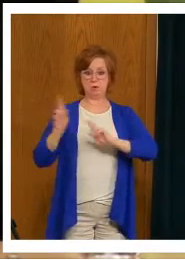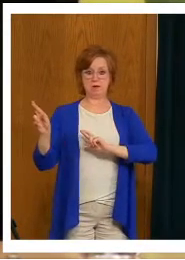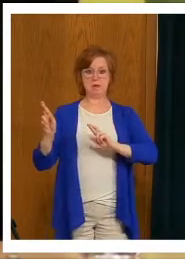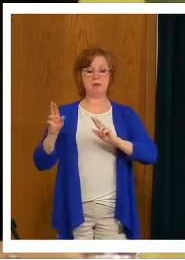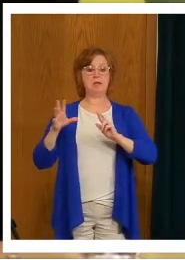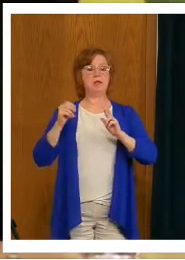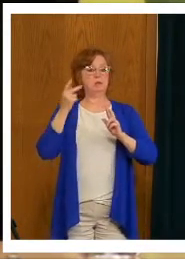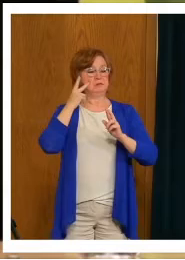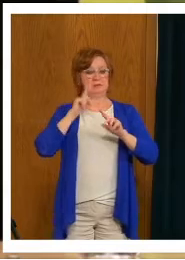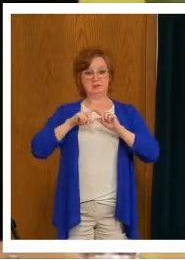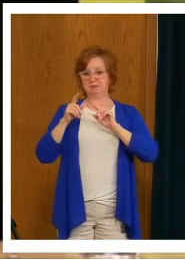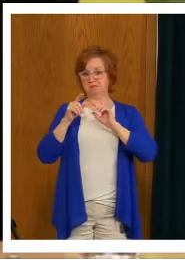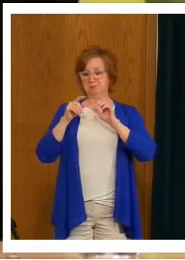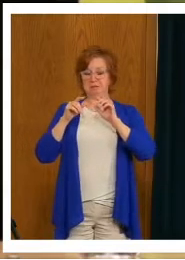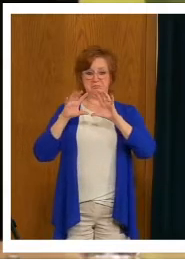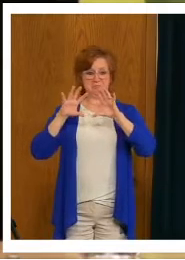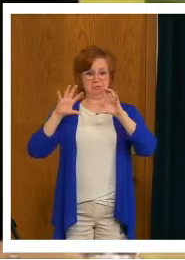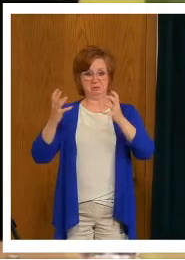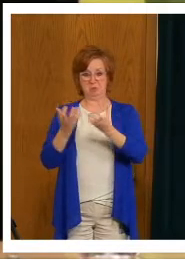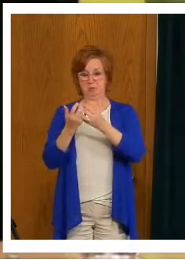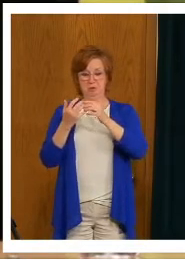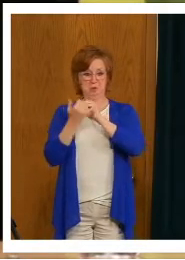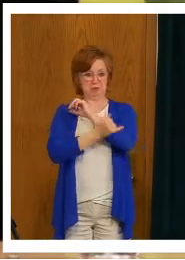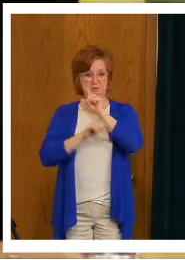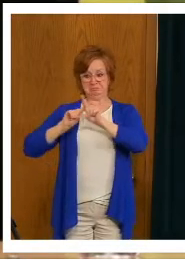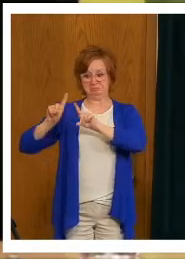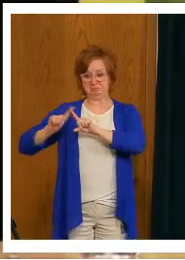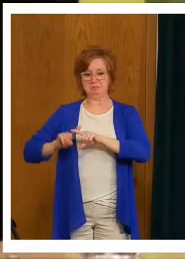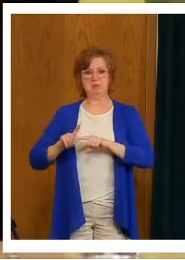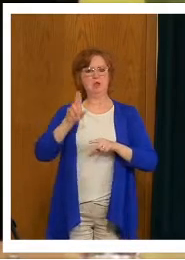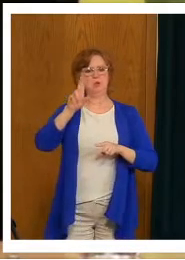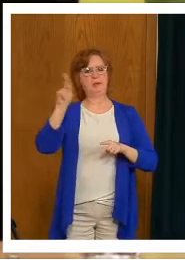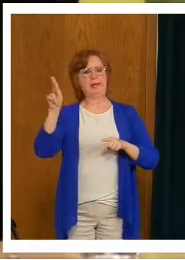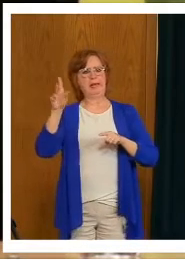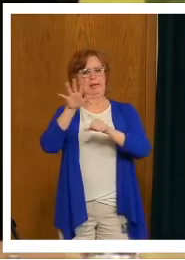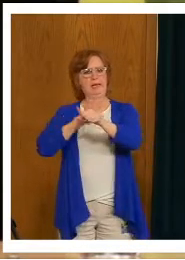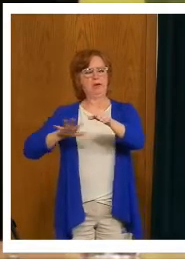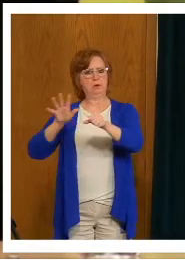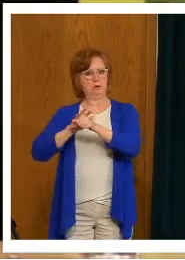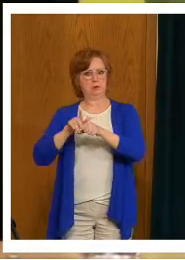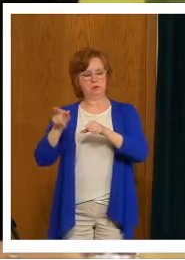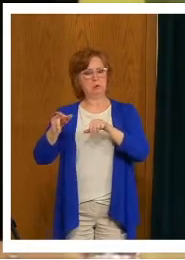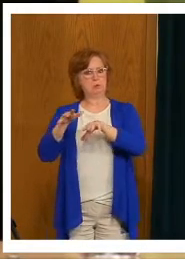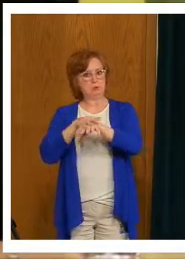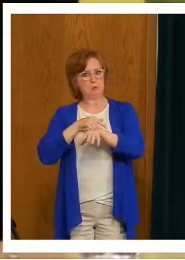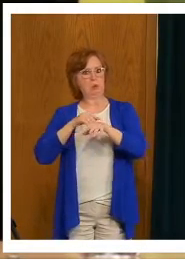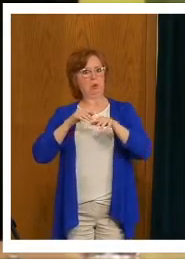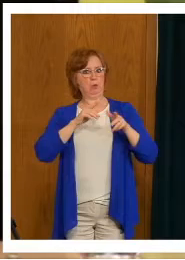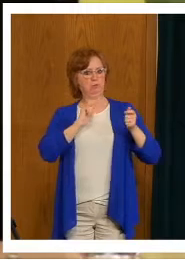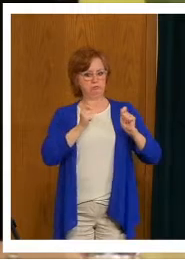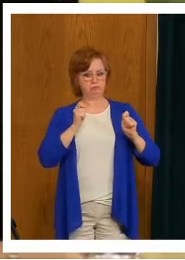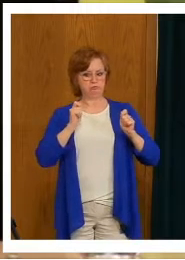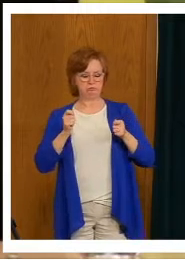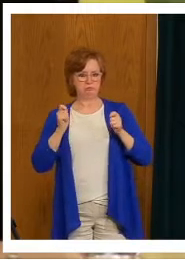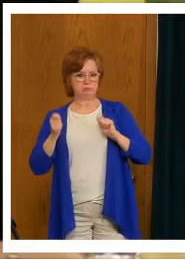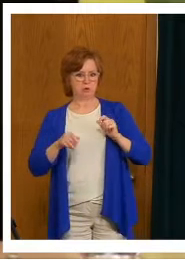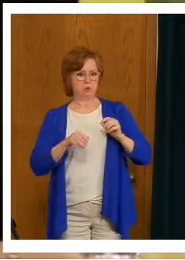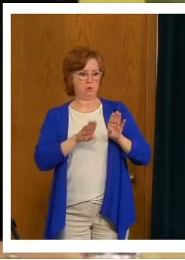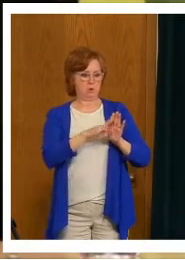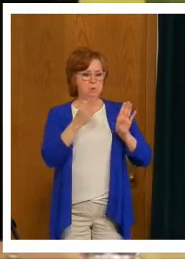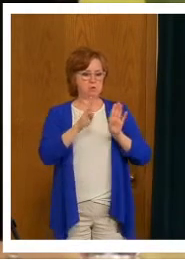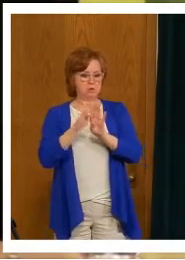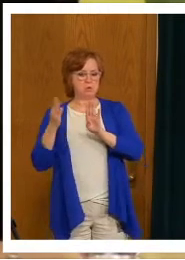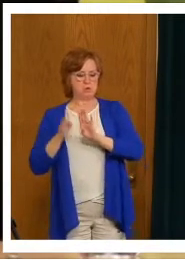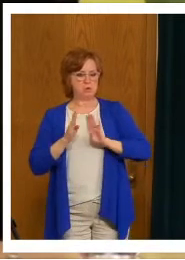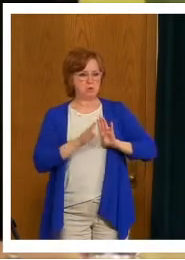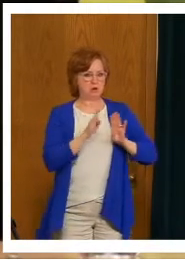UK. But by the time we do have a significant reopening here, phase 2 and ultimately phase 3, we'll be at very high first